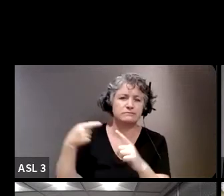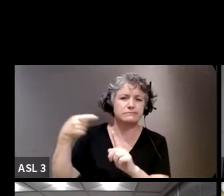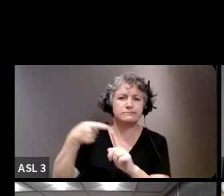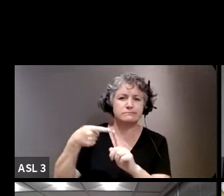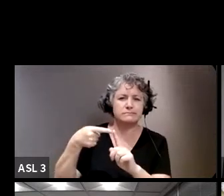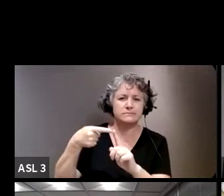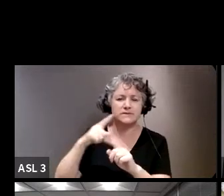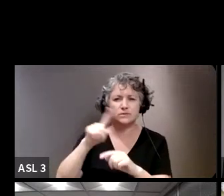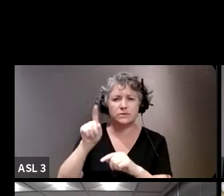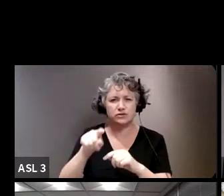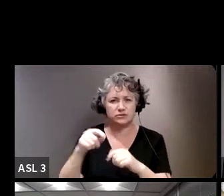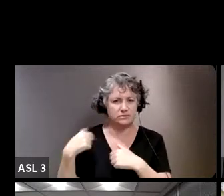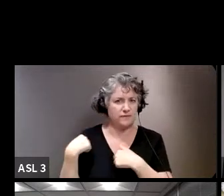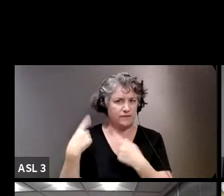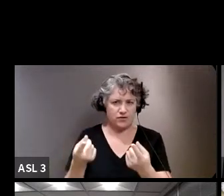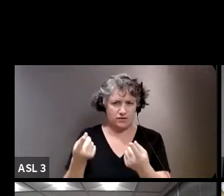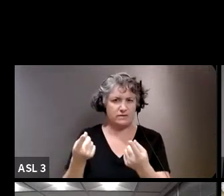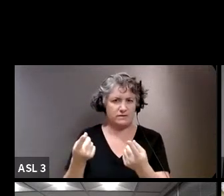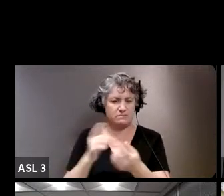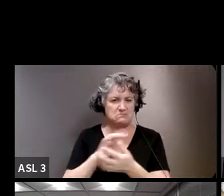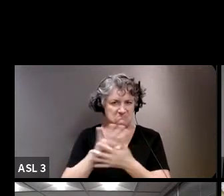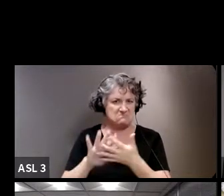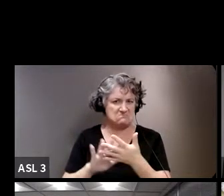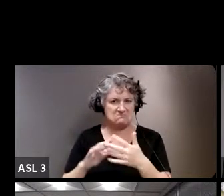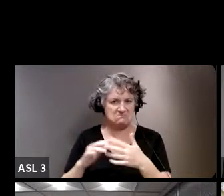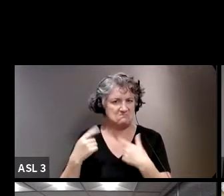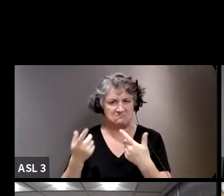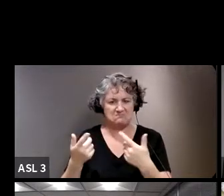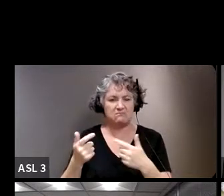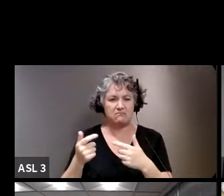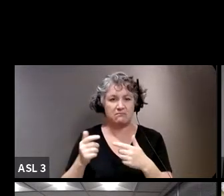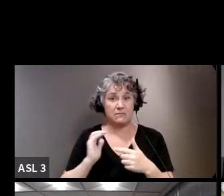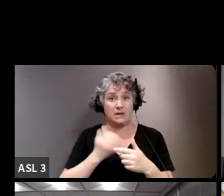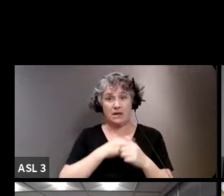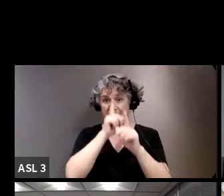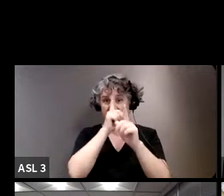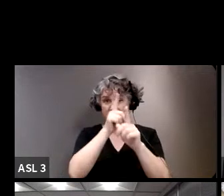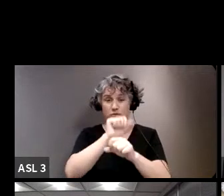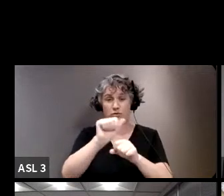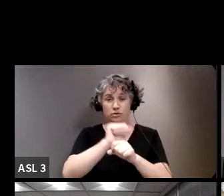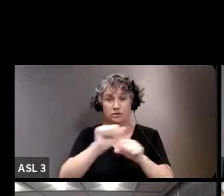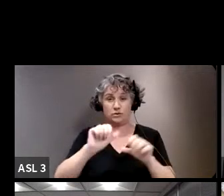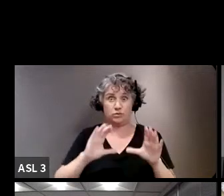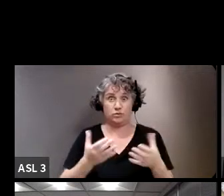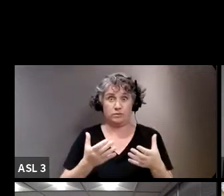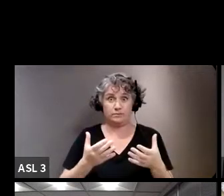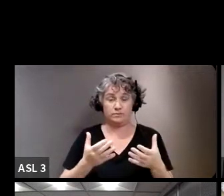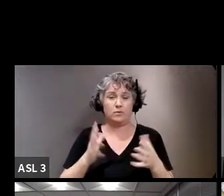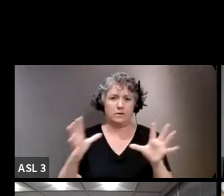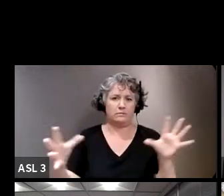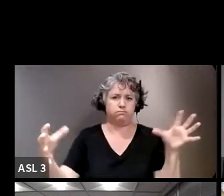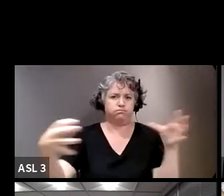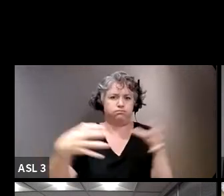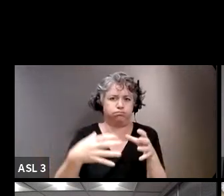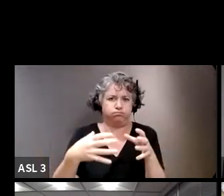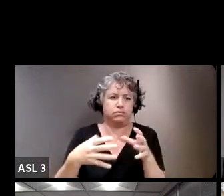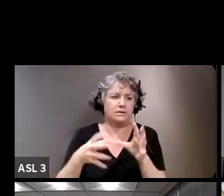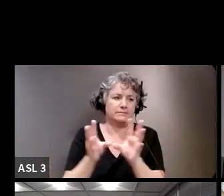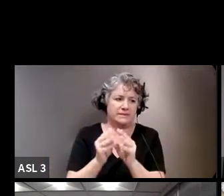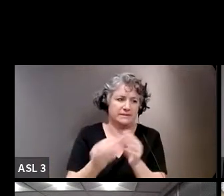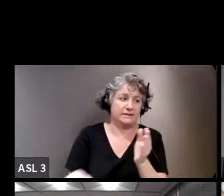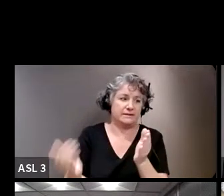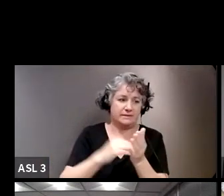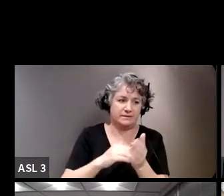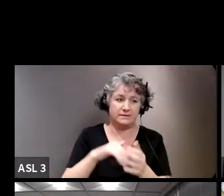the questions that have been raised and uh it is our intention that the working group will be meeting with them again so yes